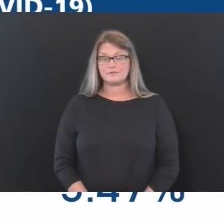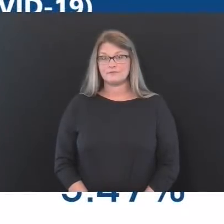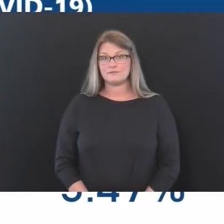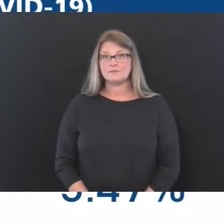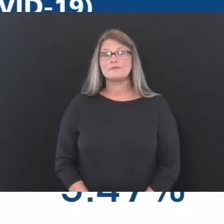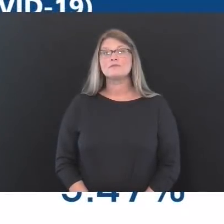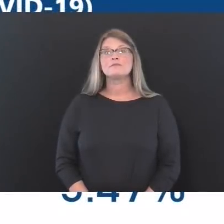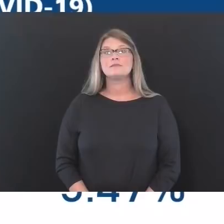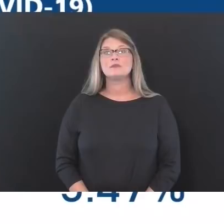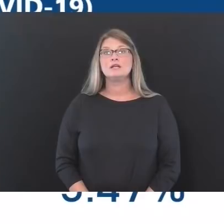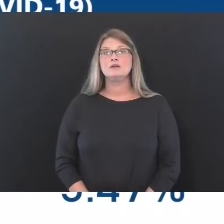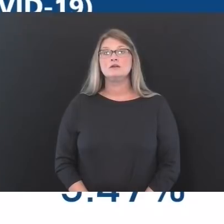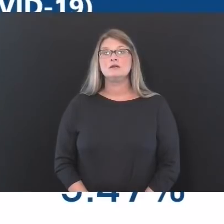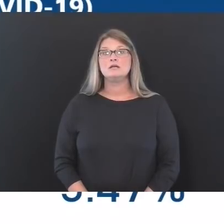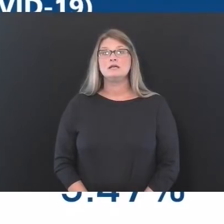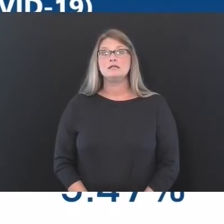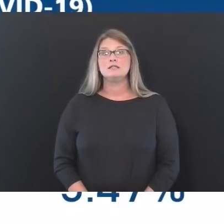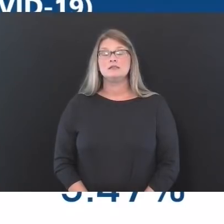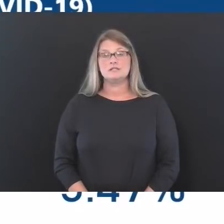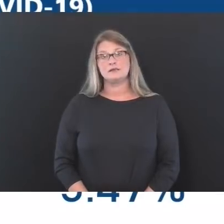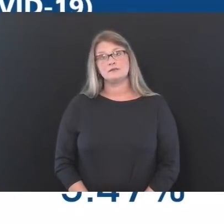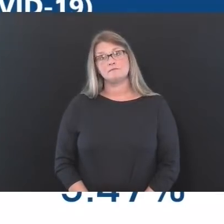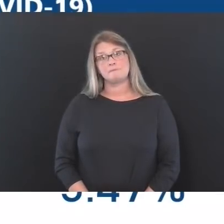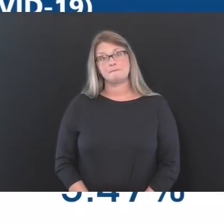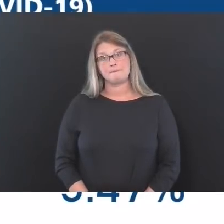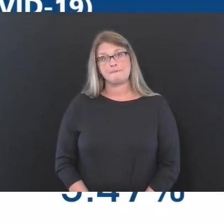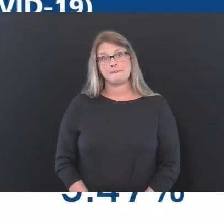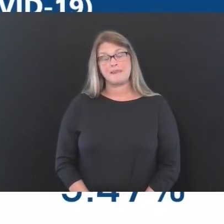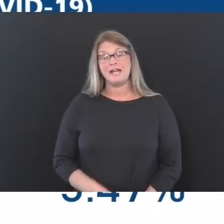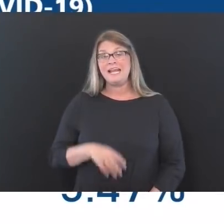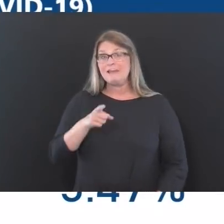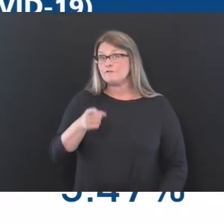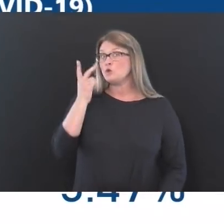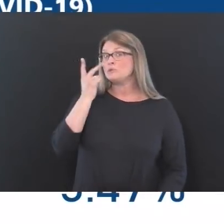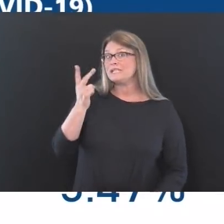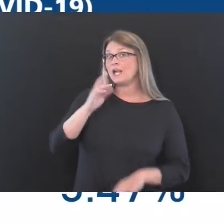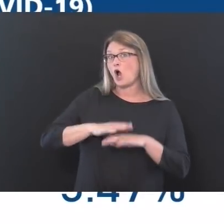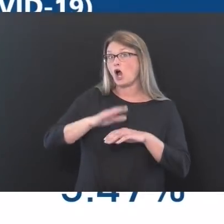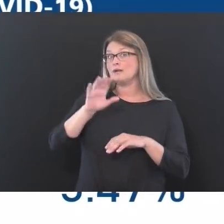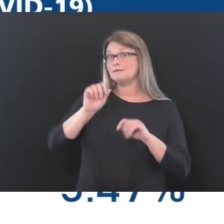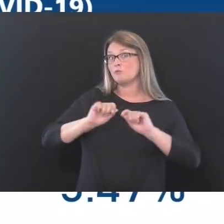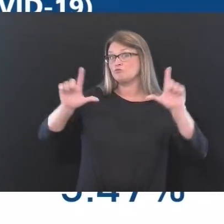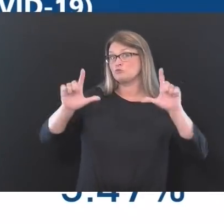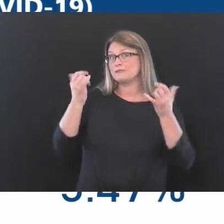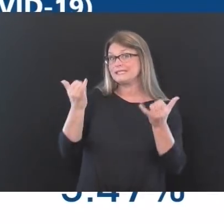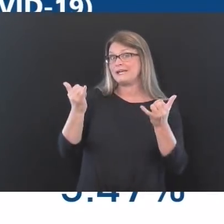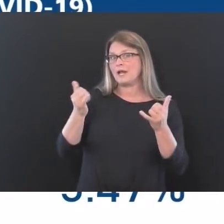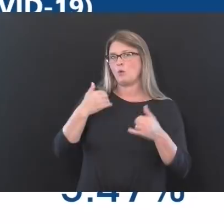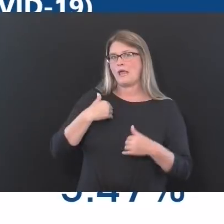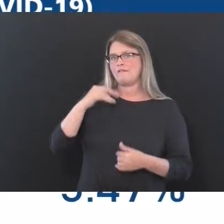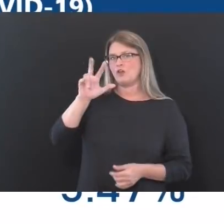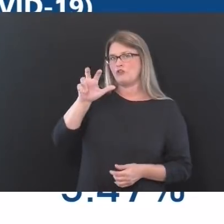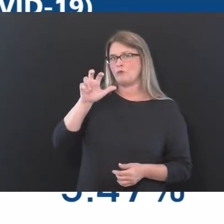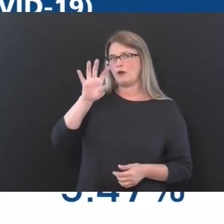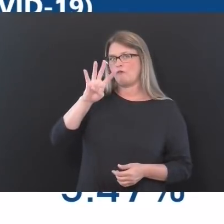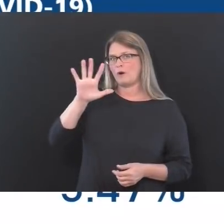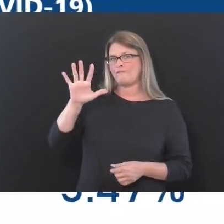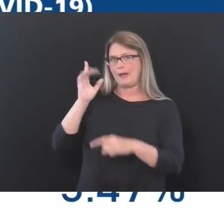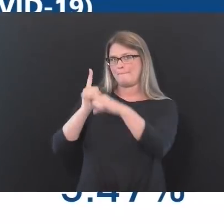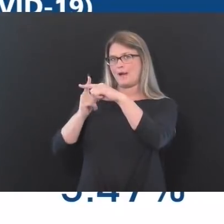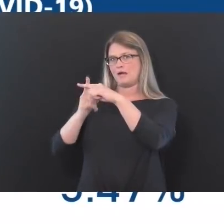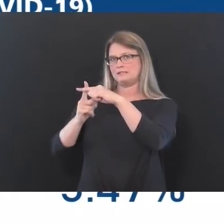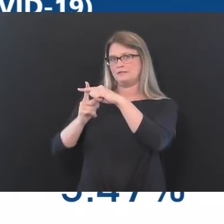And if you'll notice on the dashboard today, we have 345 positives,